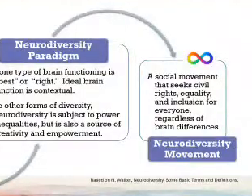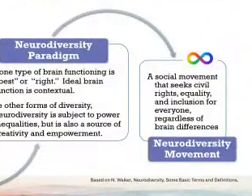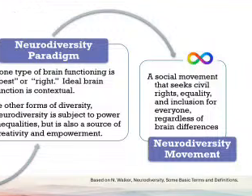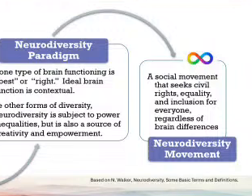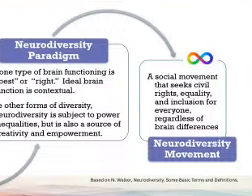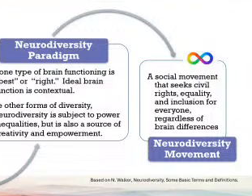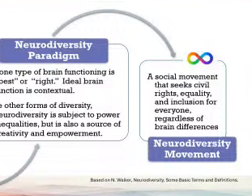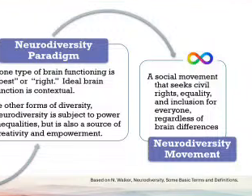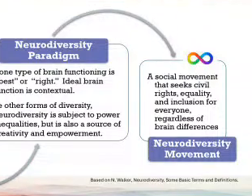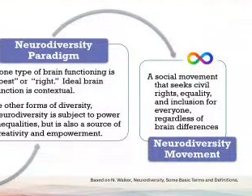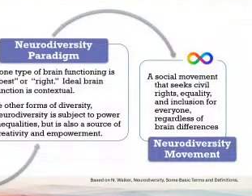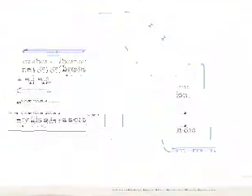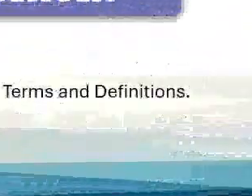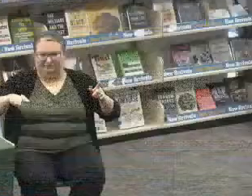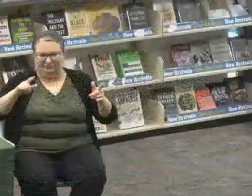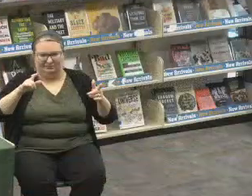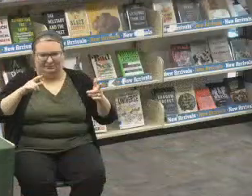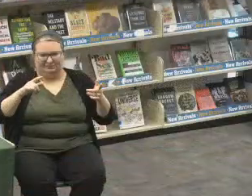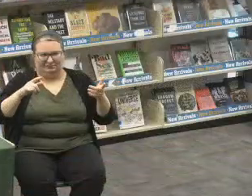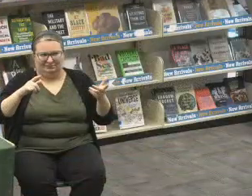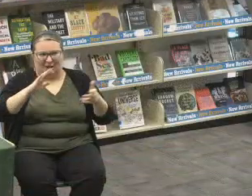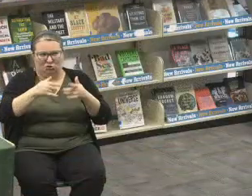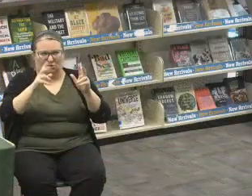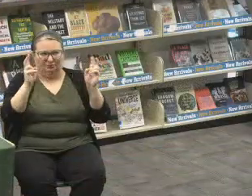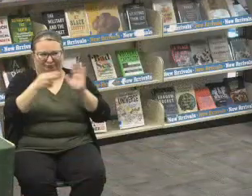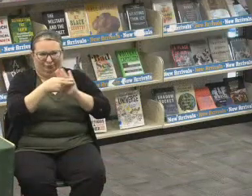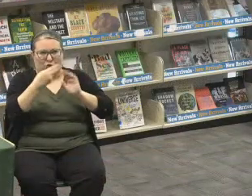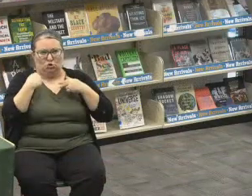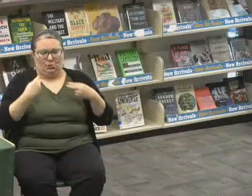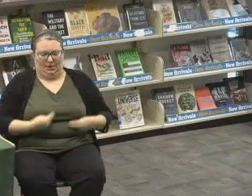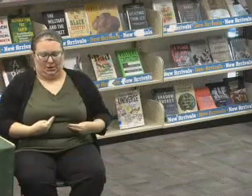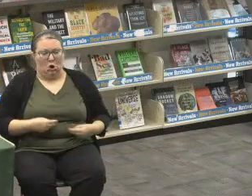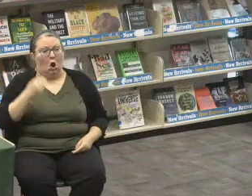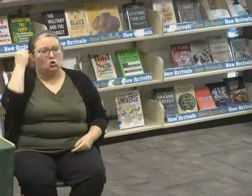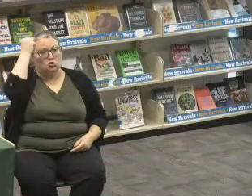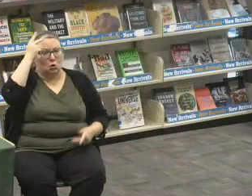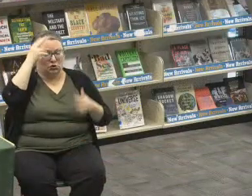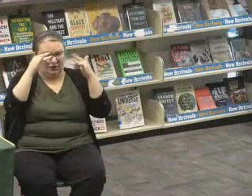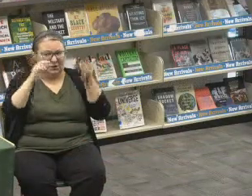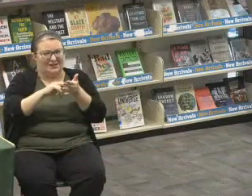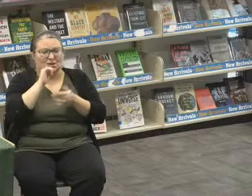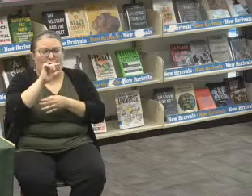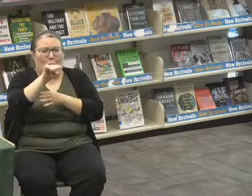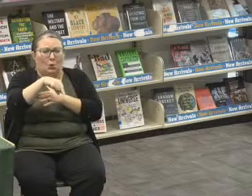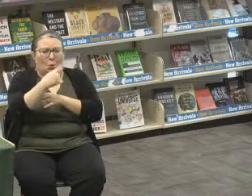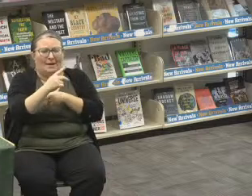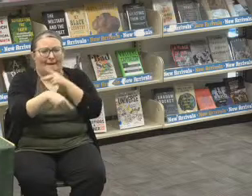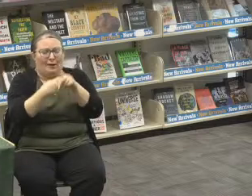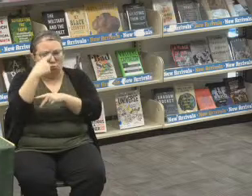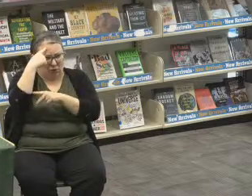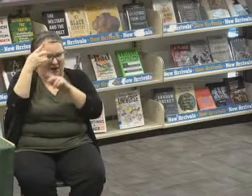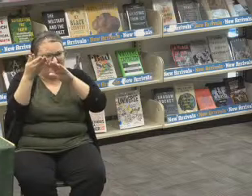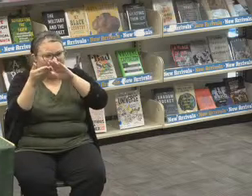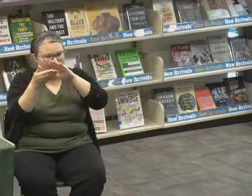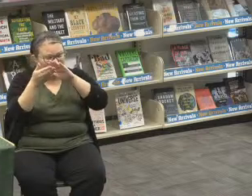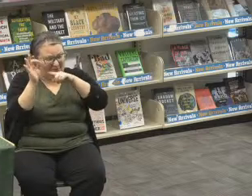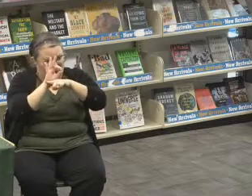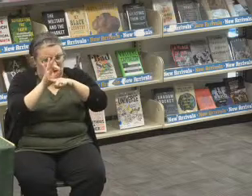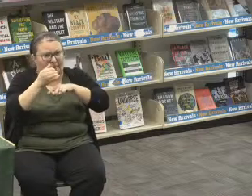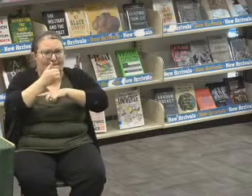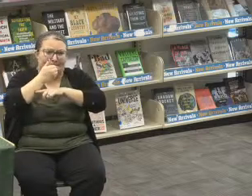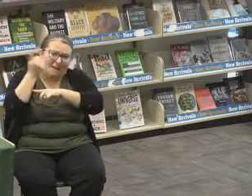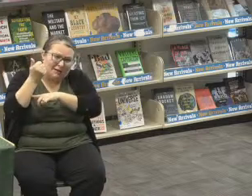what's a human being. The neurodiversity paradigm is the idea that there's no one type of brain function that's best,